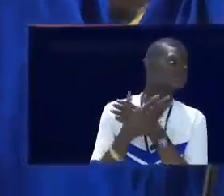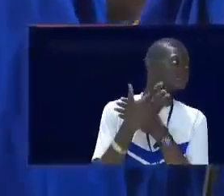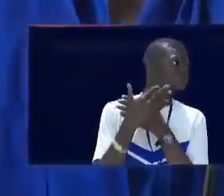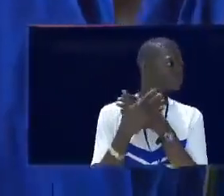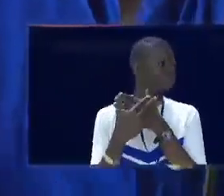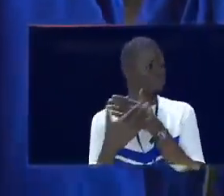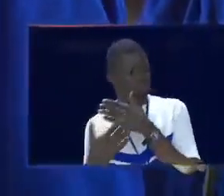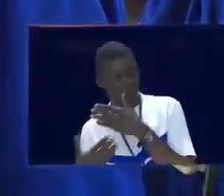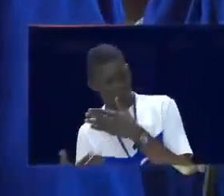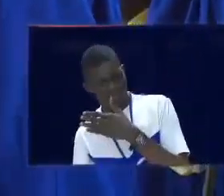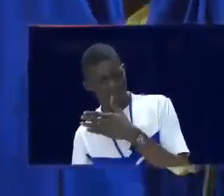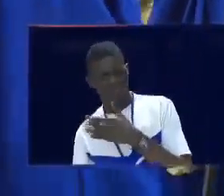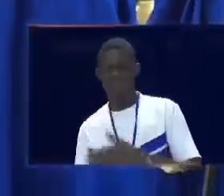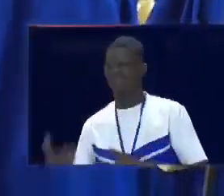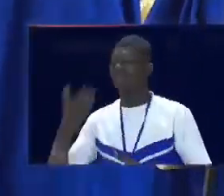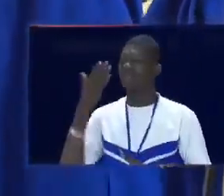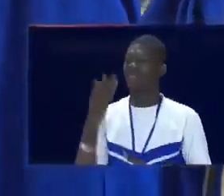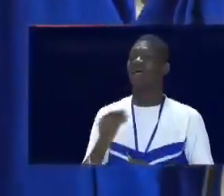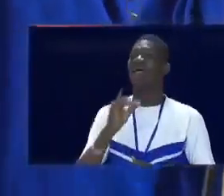blood.